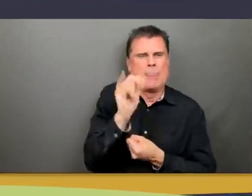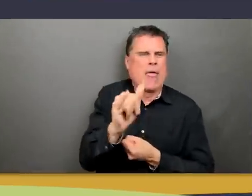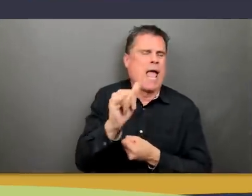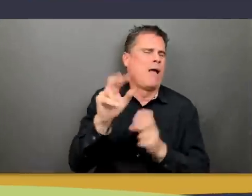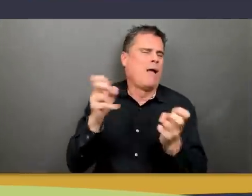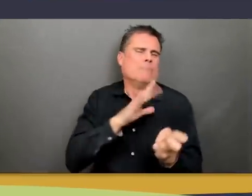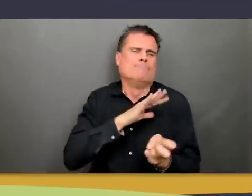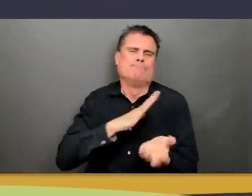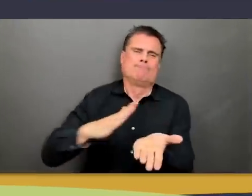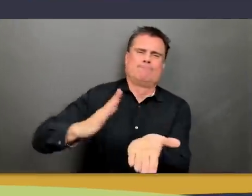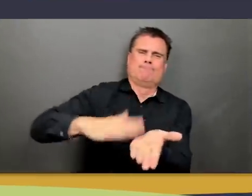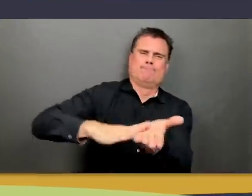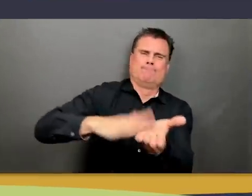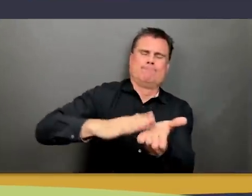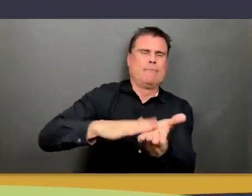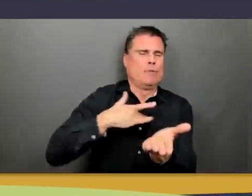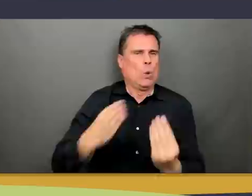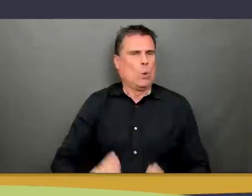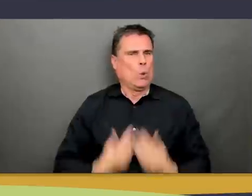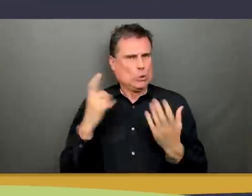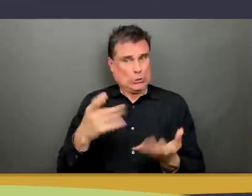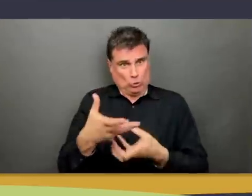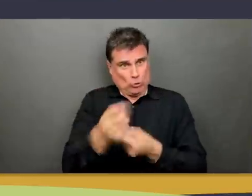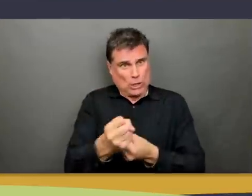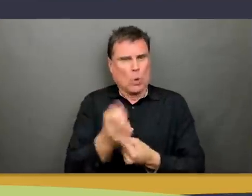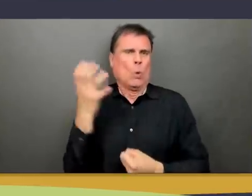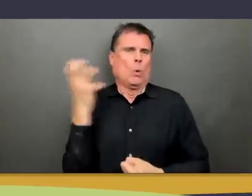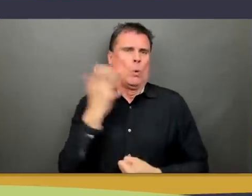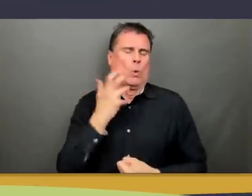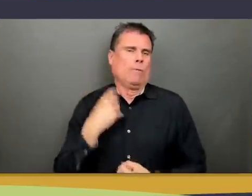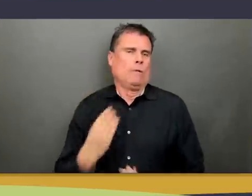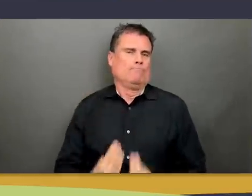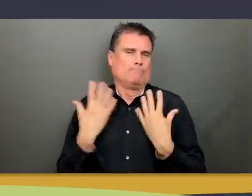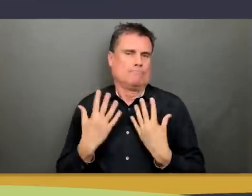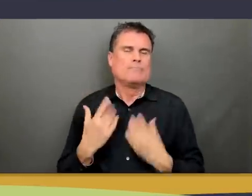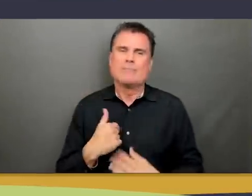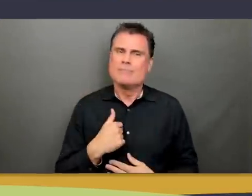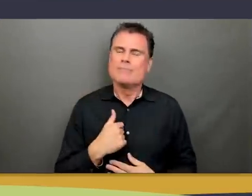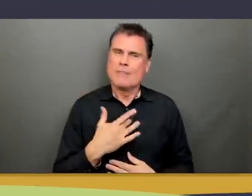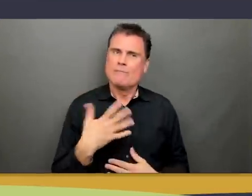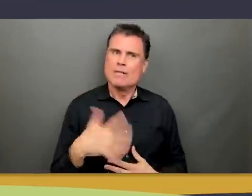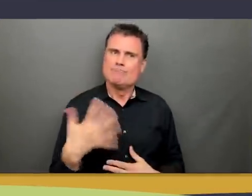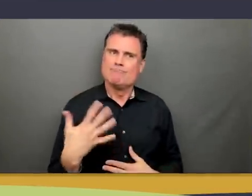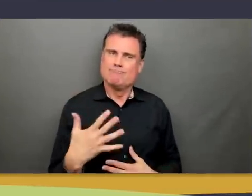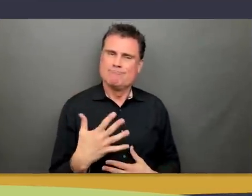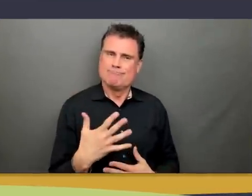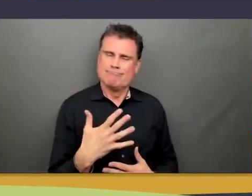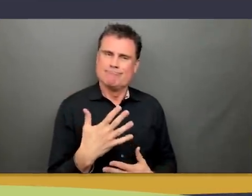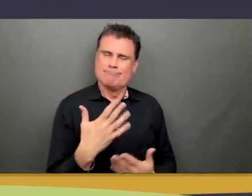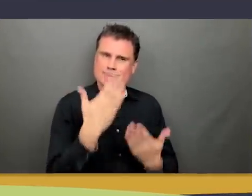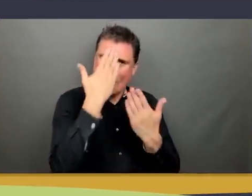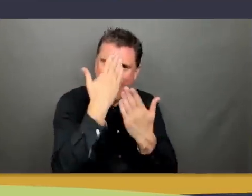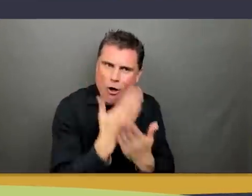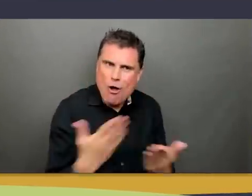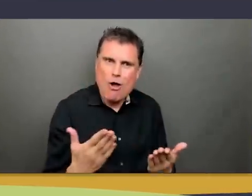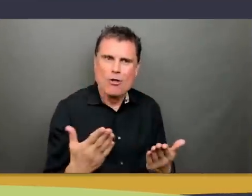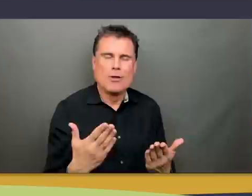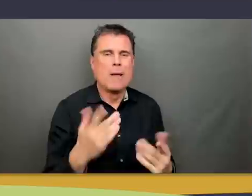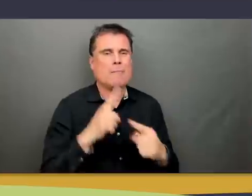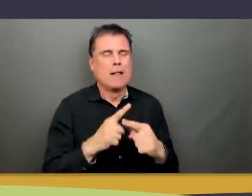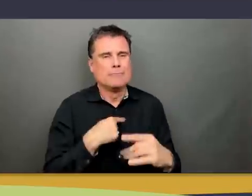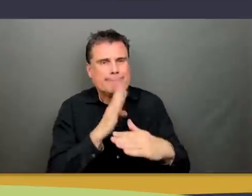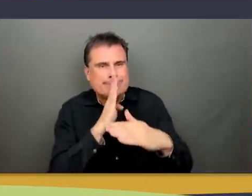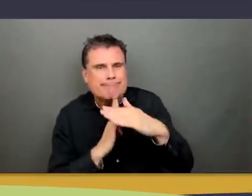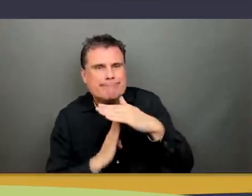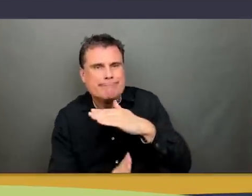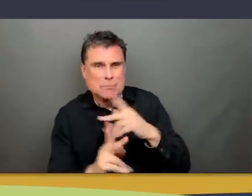award, I'm humbled by the tremendous trust that the BC Multiculturalism and Anti-Racism Awards panel has placed